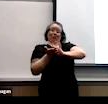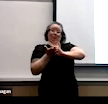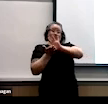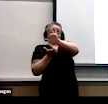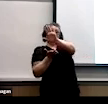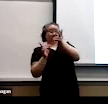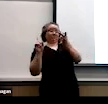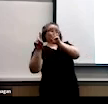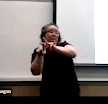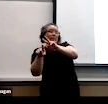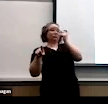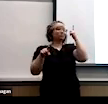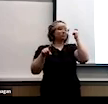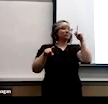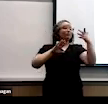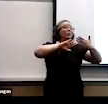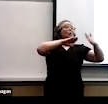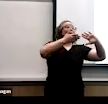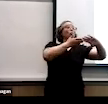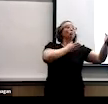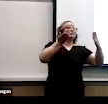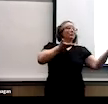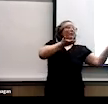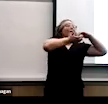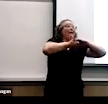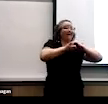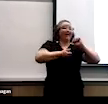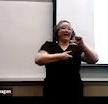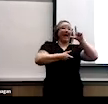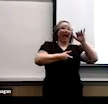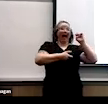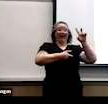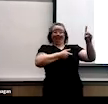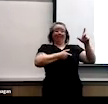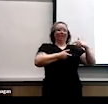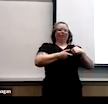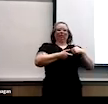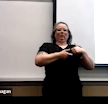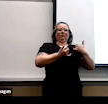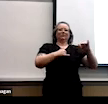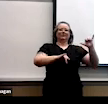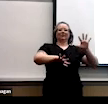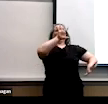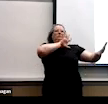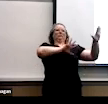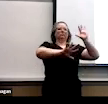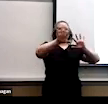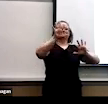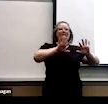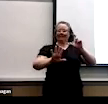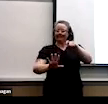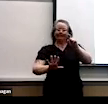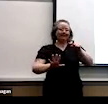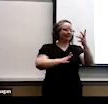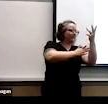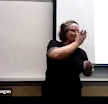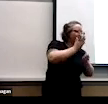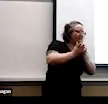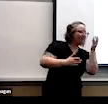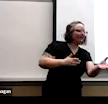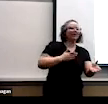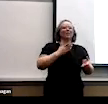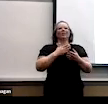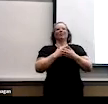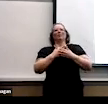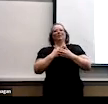standpoint, and we're still going to advocate for that loudly and routinely. But it gets to a point in a region where it